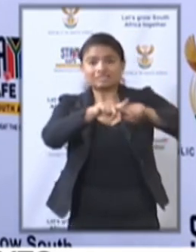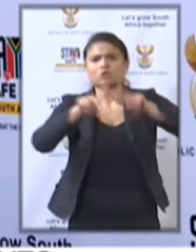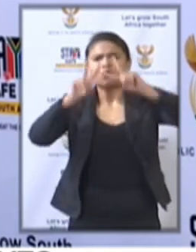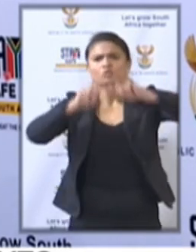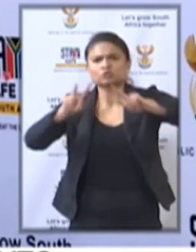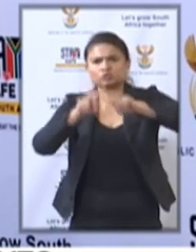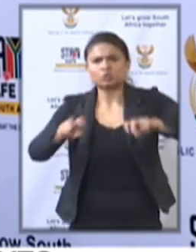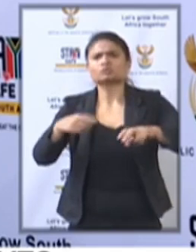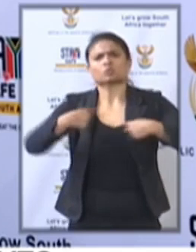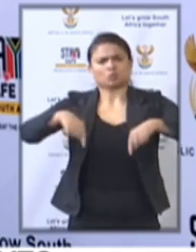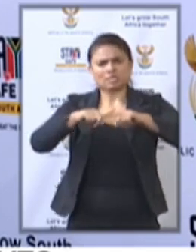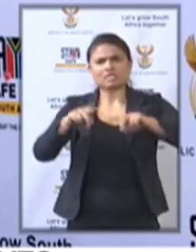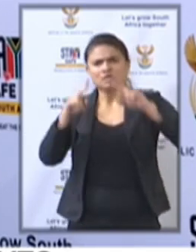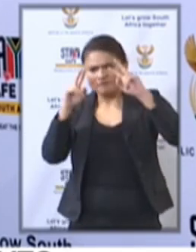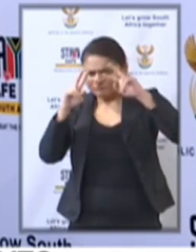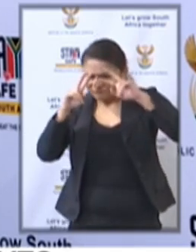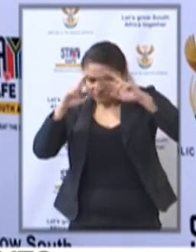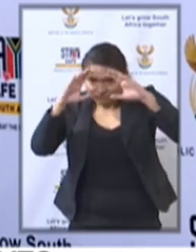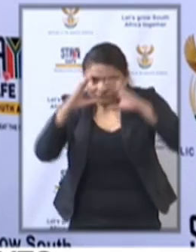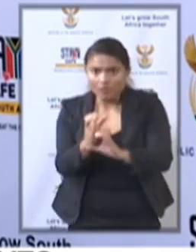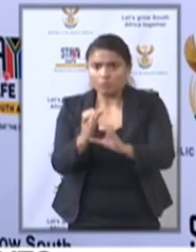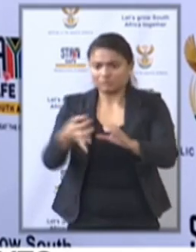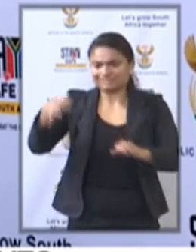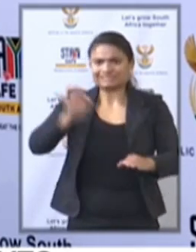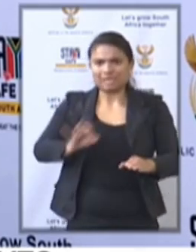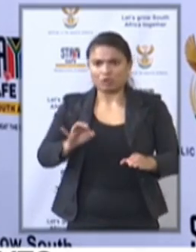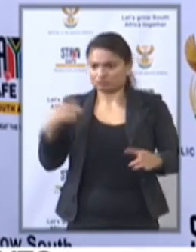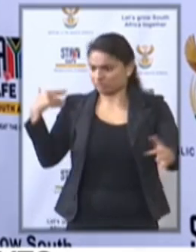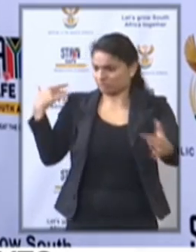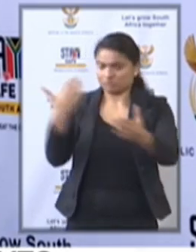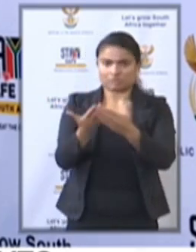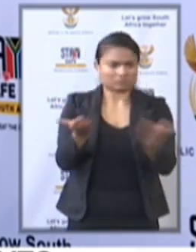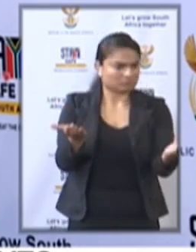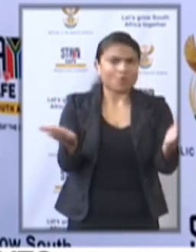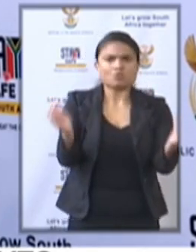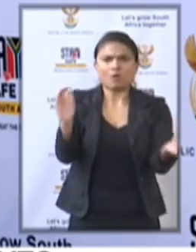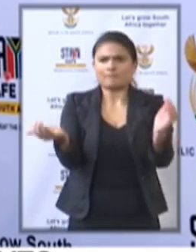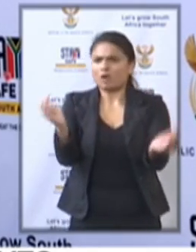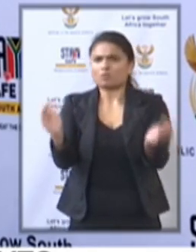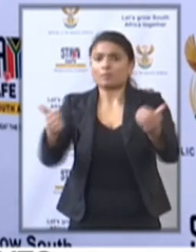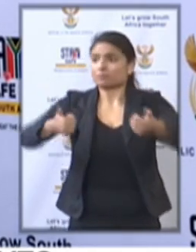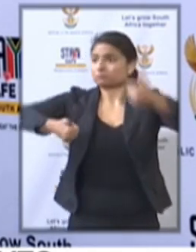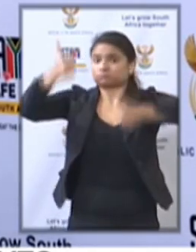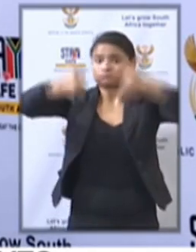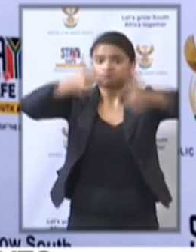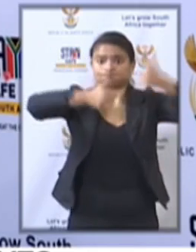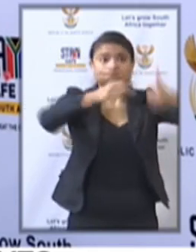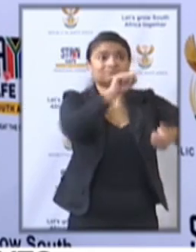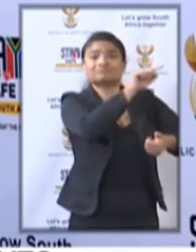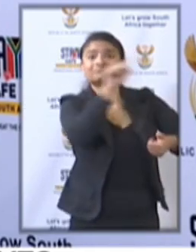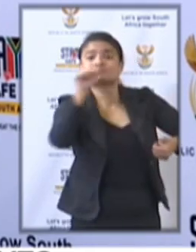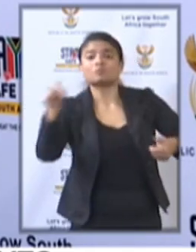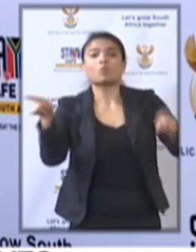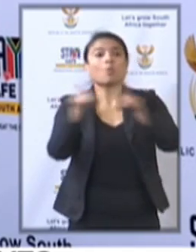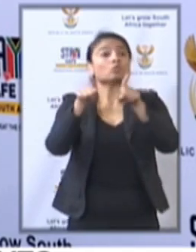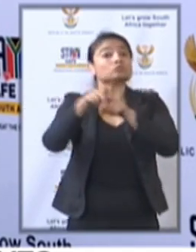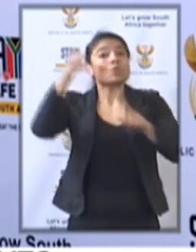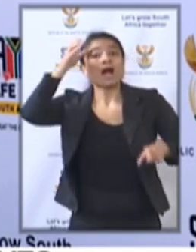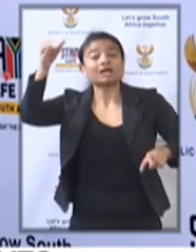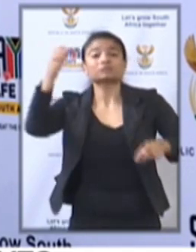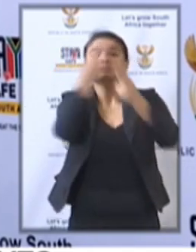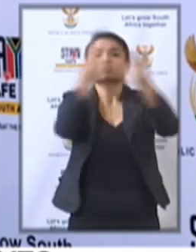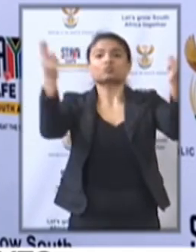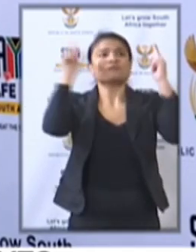of salaries of vice-chancellors and senior executive managers to those of academics and the rest of non-academic staff